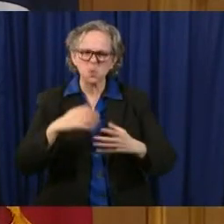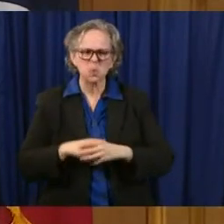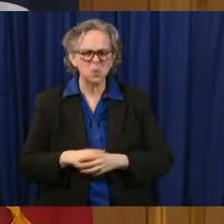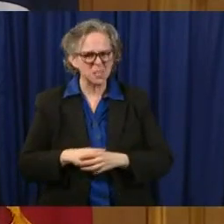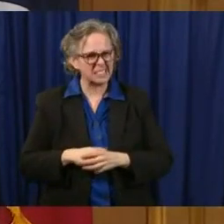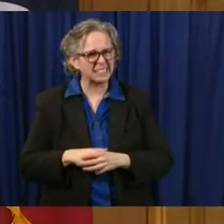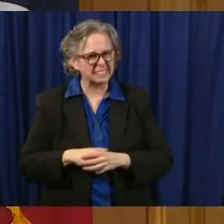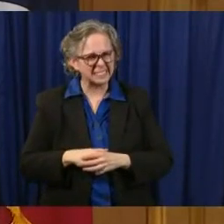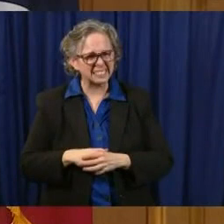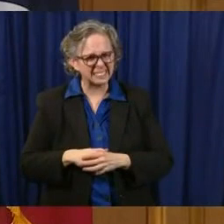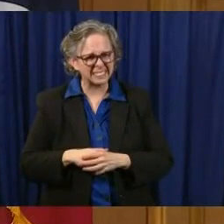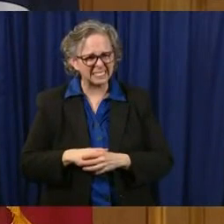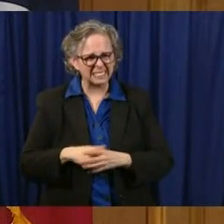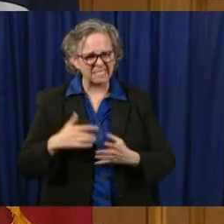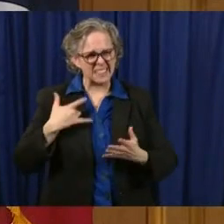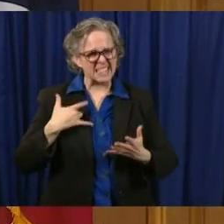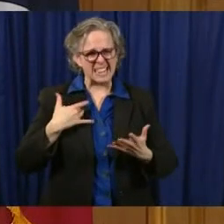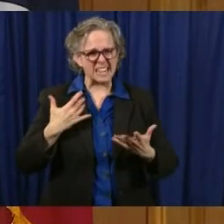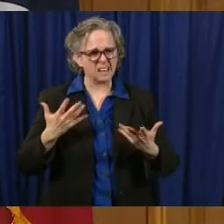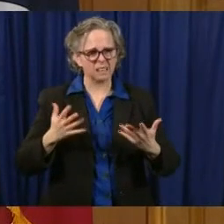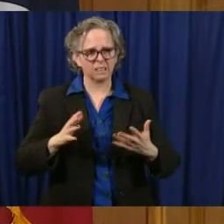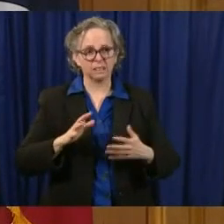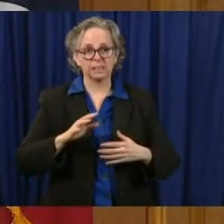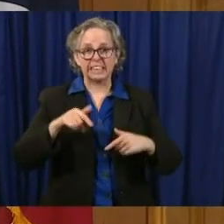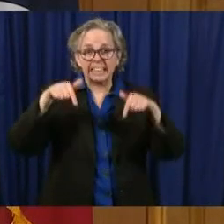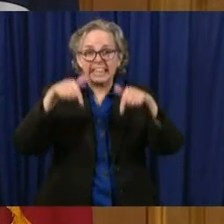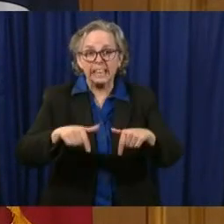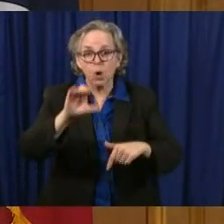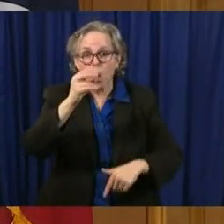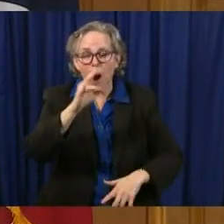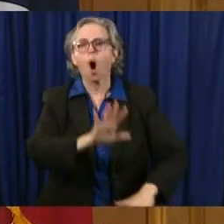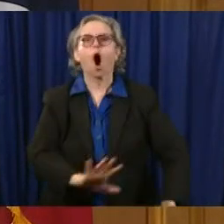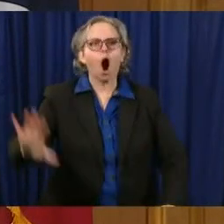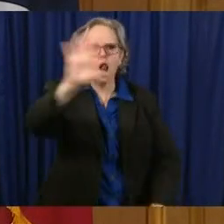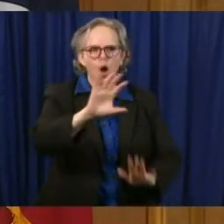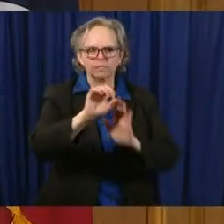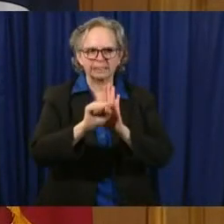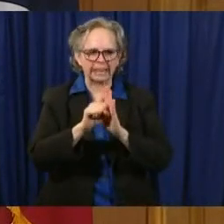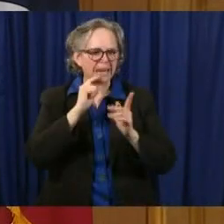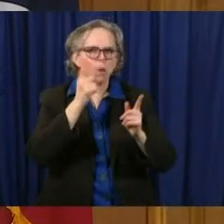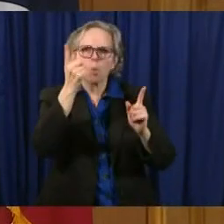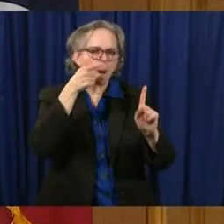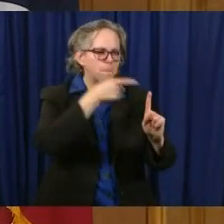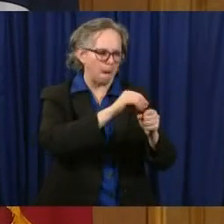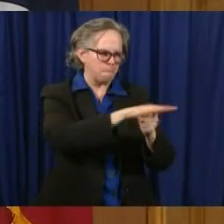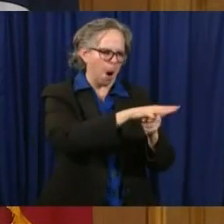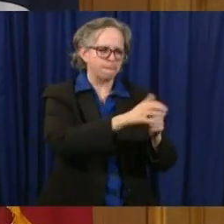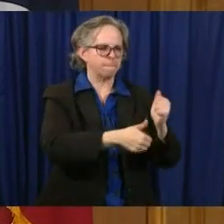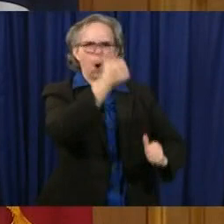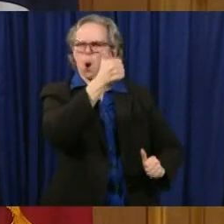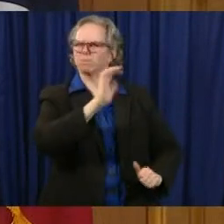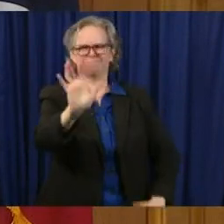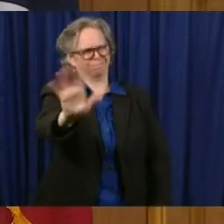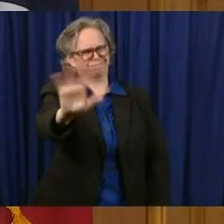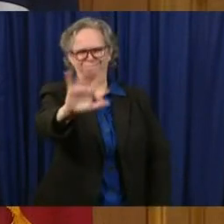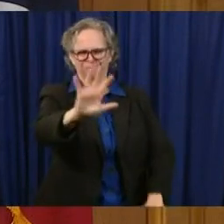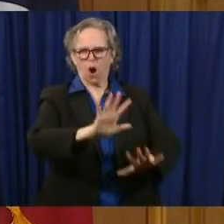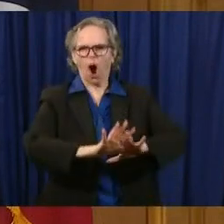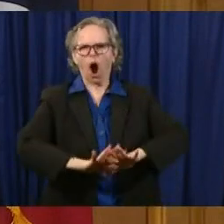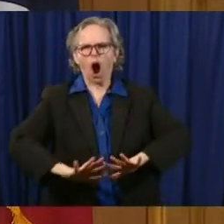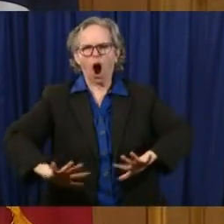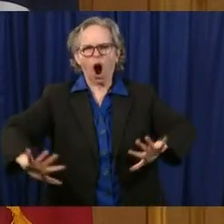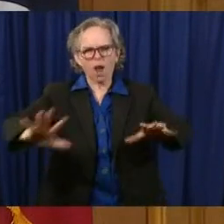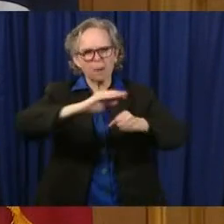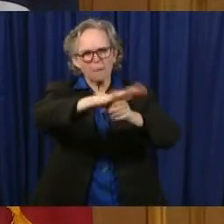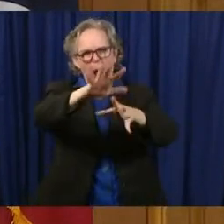had community spread. Now, one of the things that we are going to be able to do once we get more robust